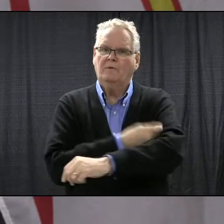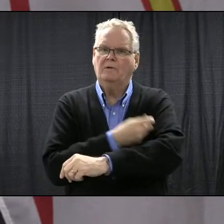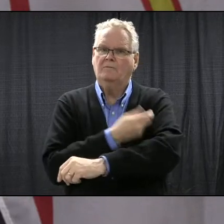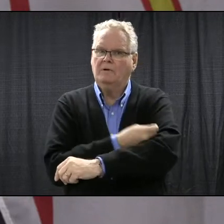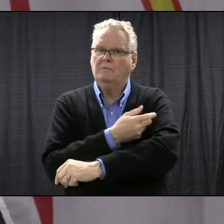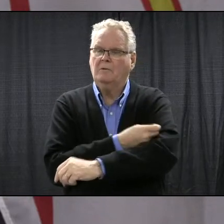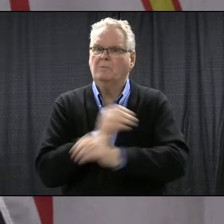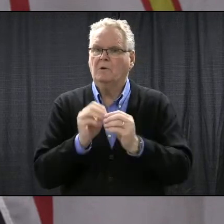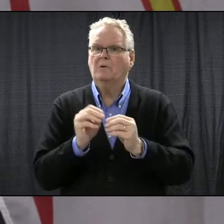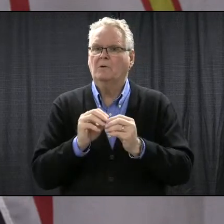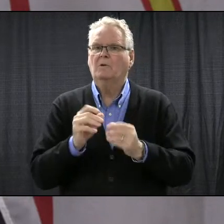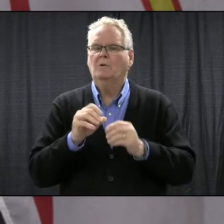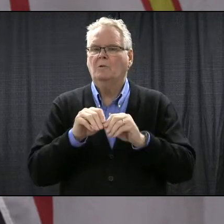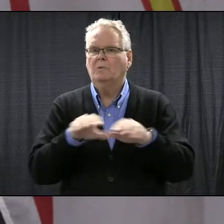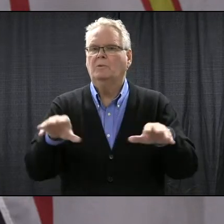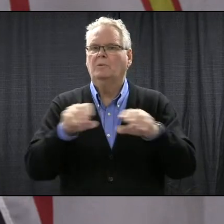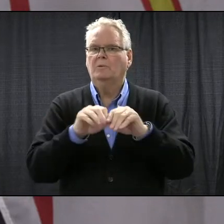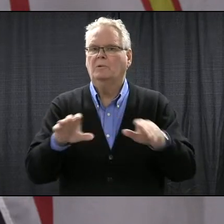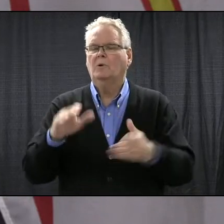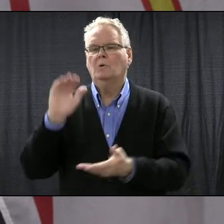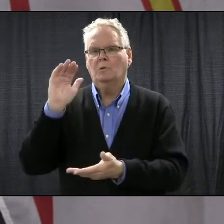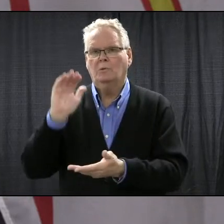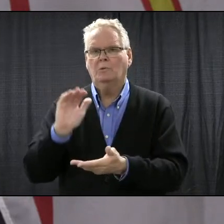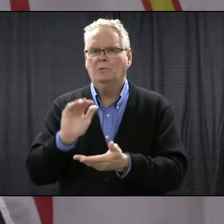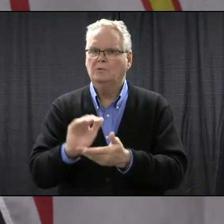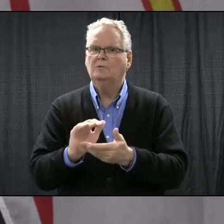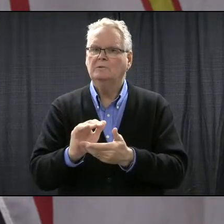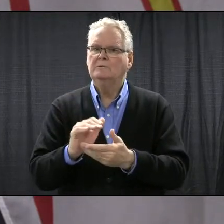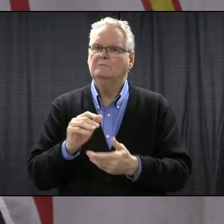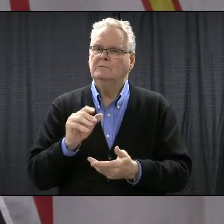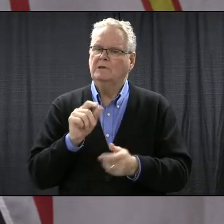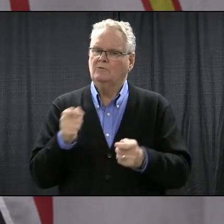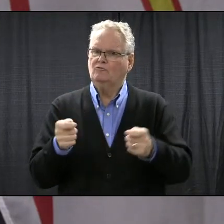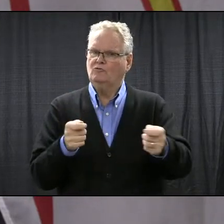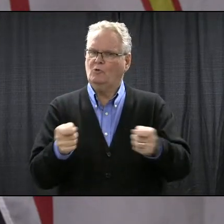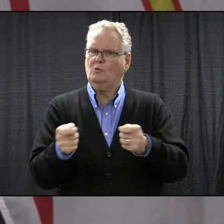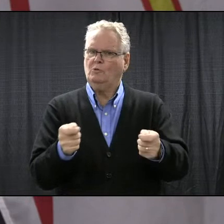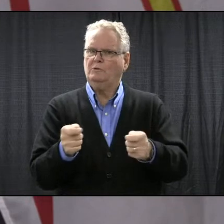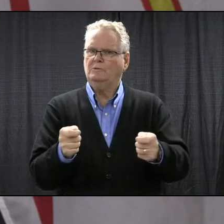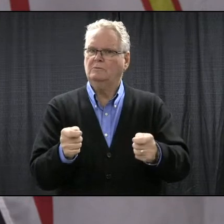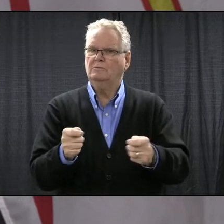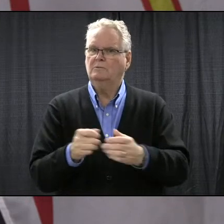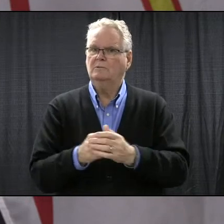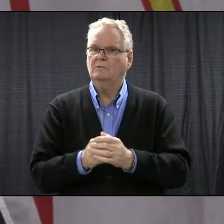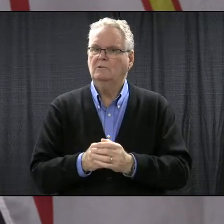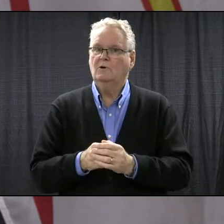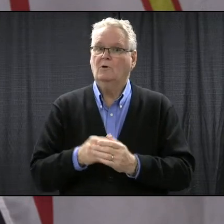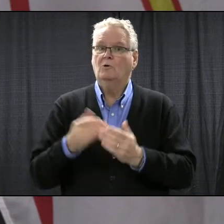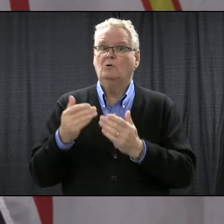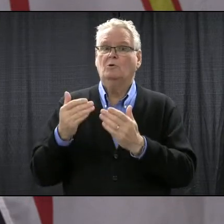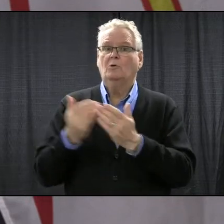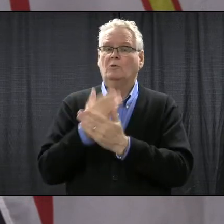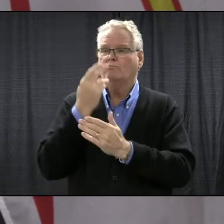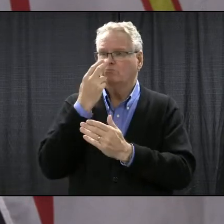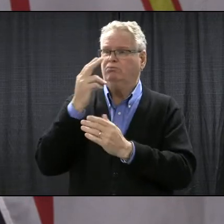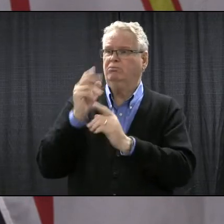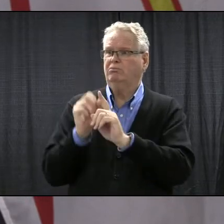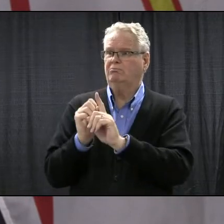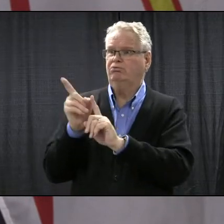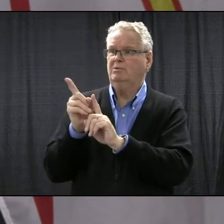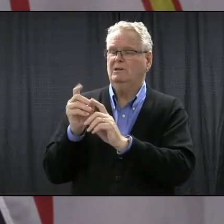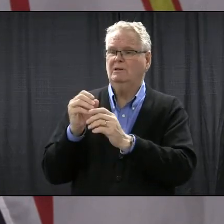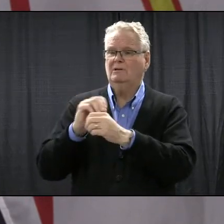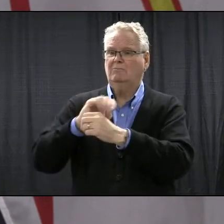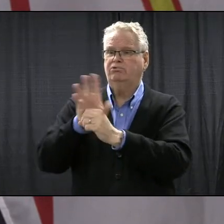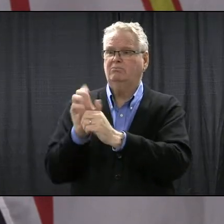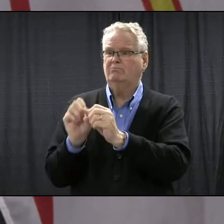manageable disease, I'm sure, barring any new variants that may arise. So So I think, we